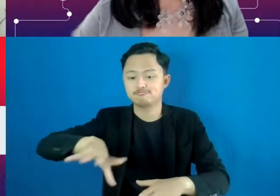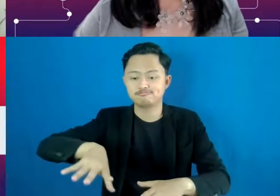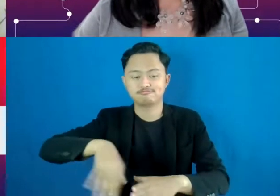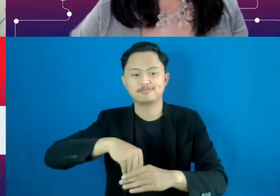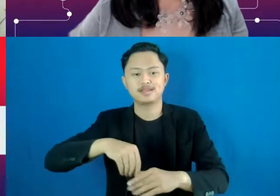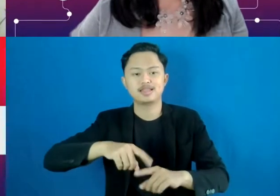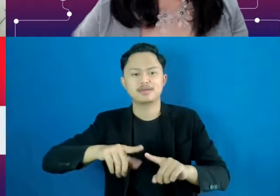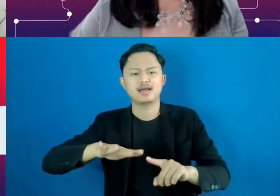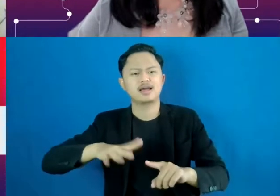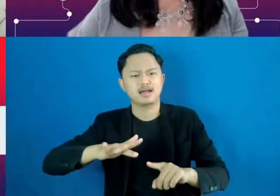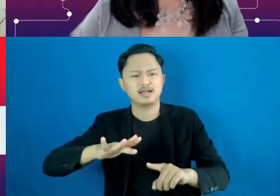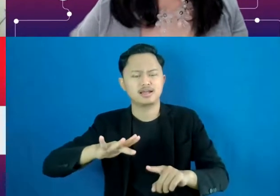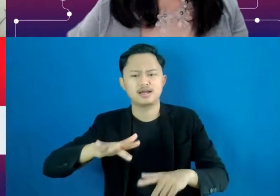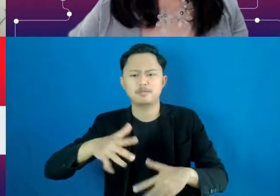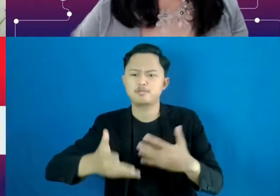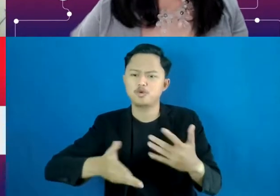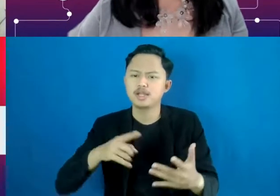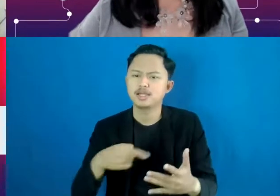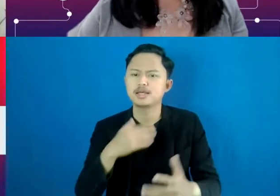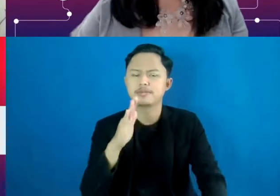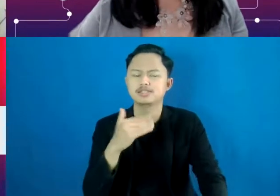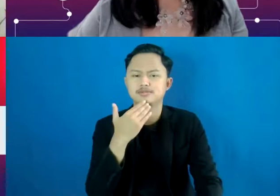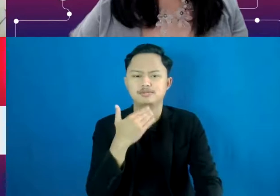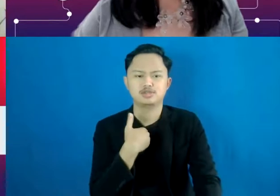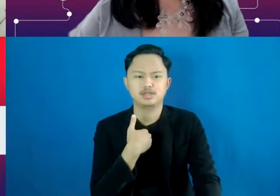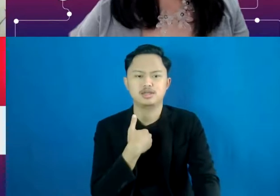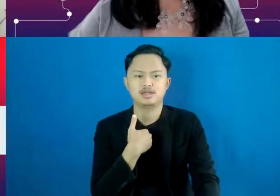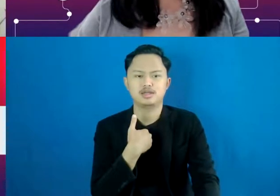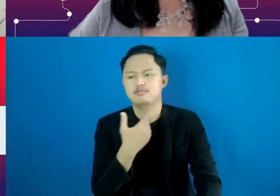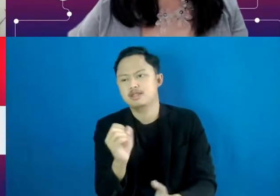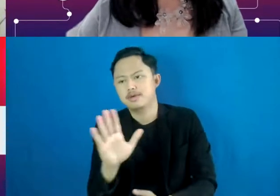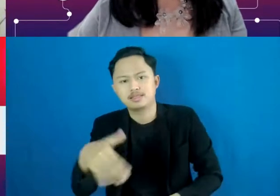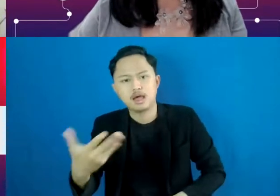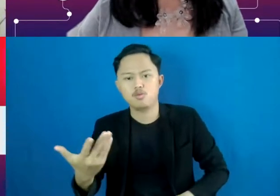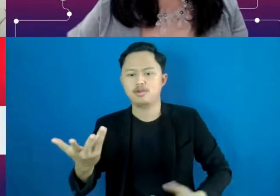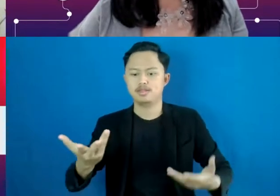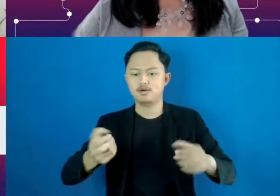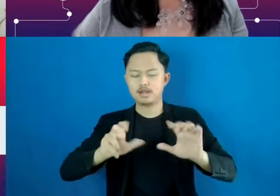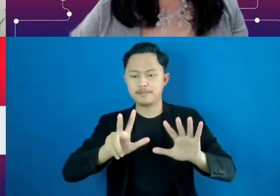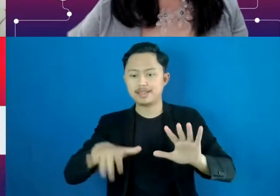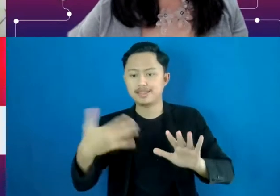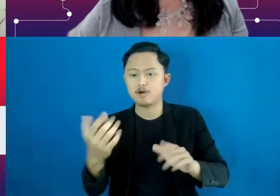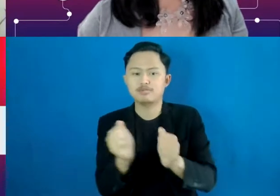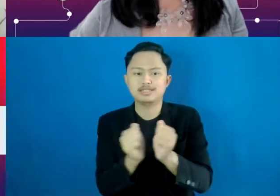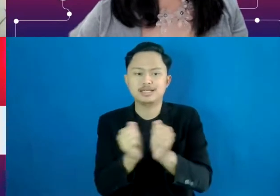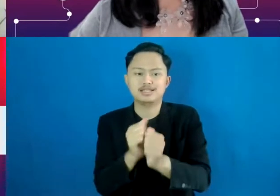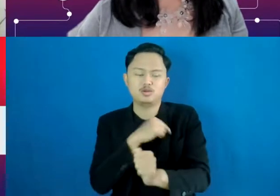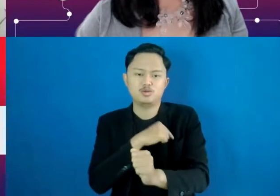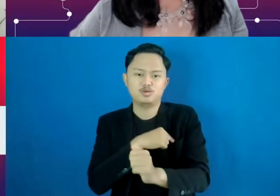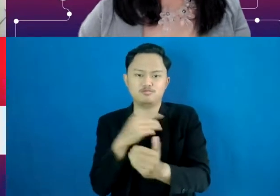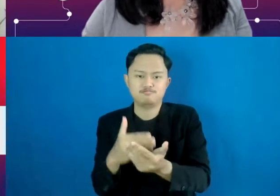sometimes we still have like 5 years or 8 years of concession in the existing model.